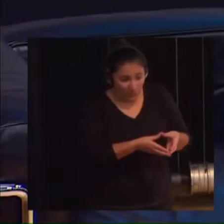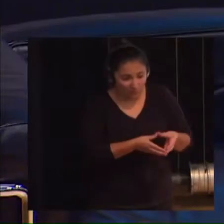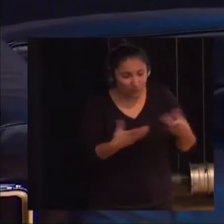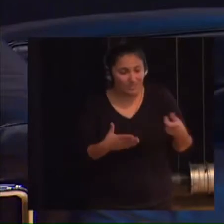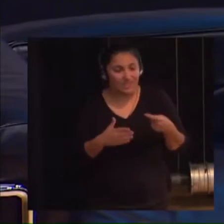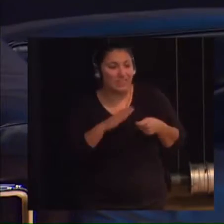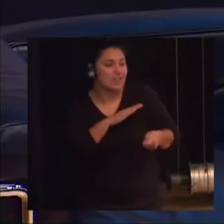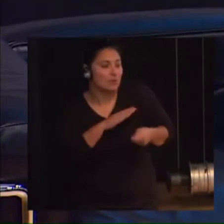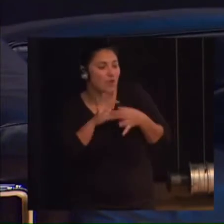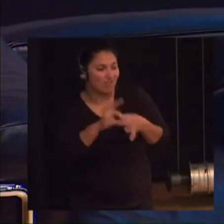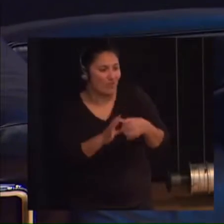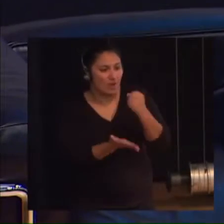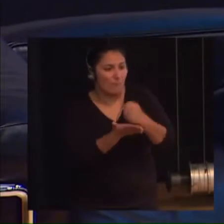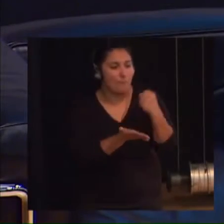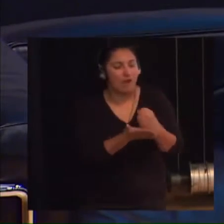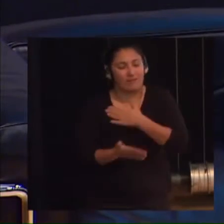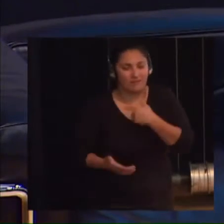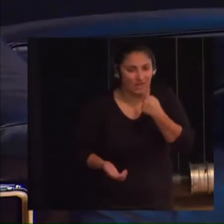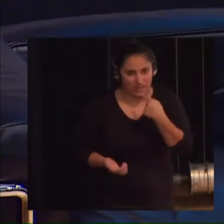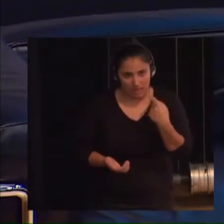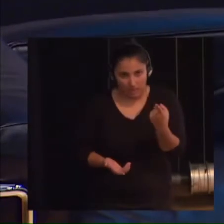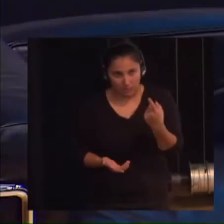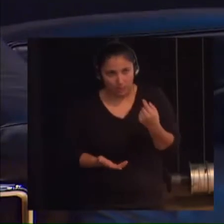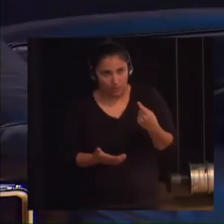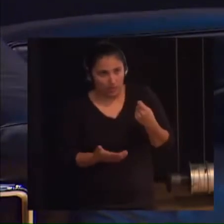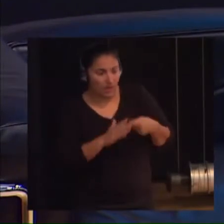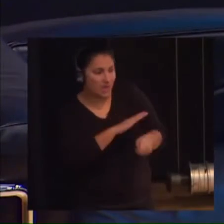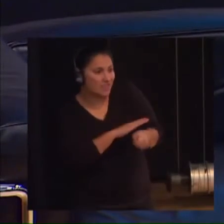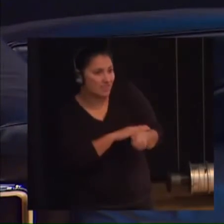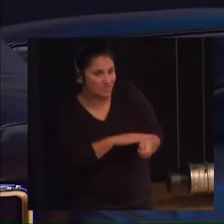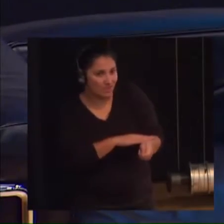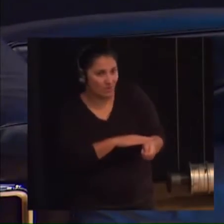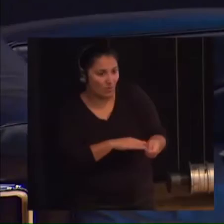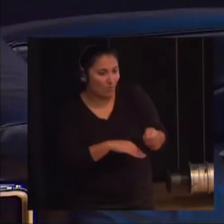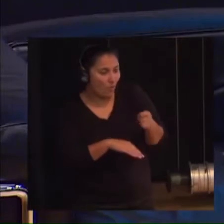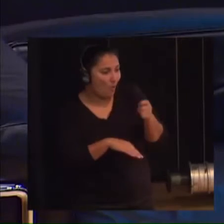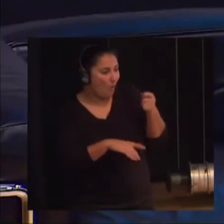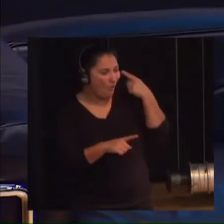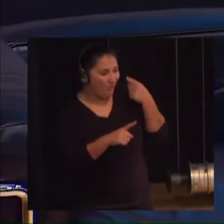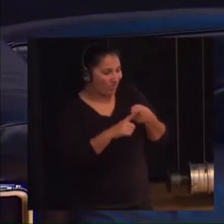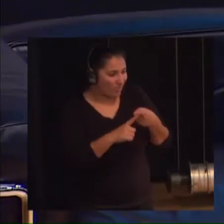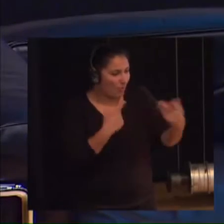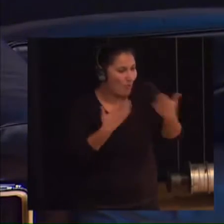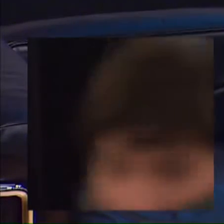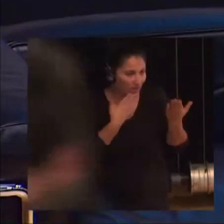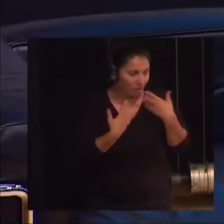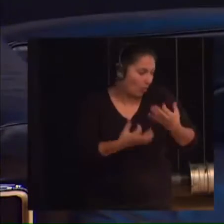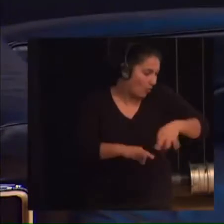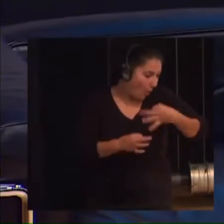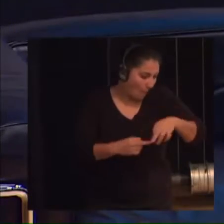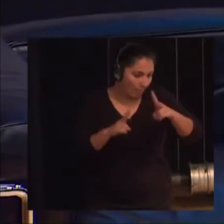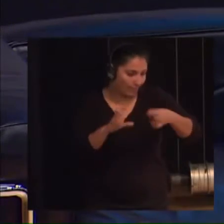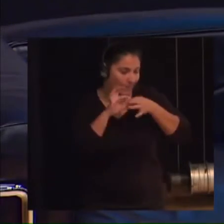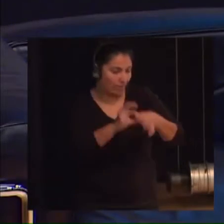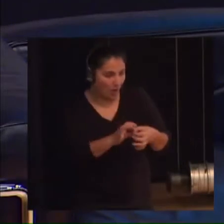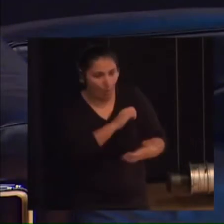Nobody has an incentive for an informed public conversation on child poverty or an informed public conversation on global health, because that is